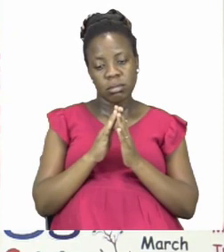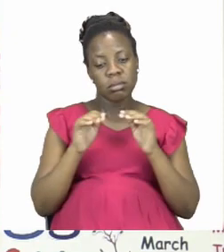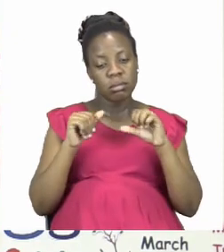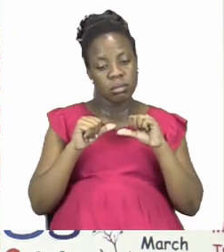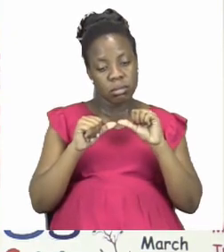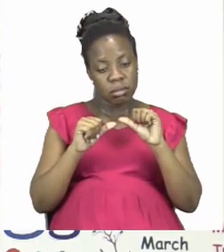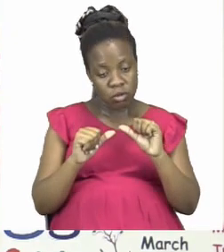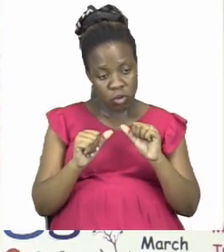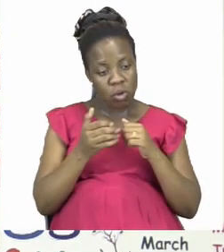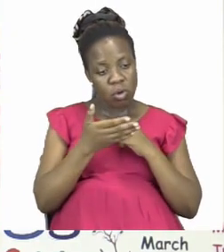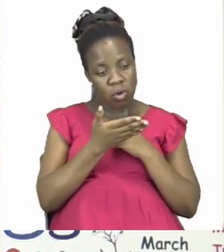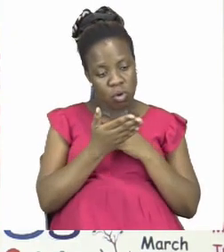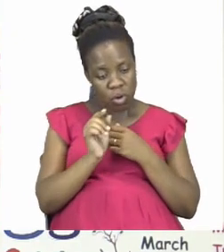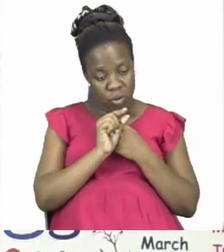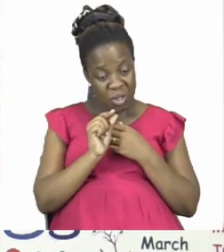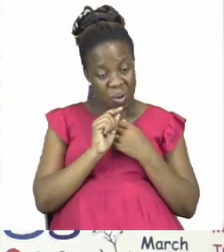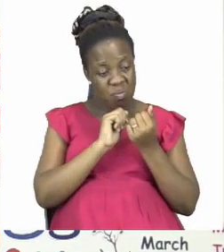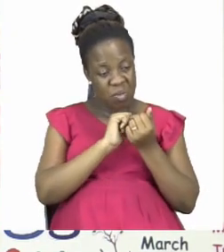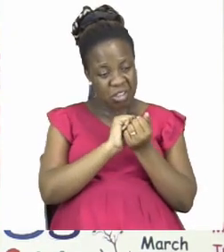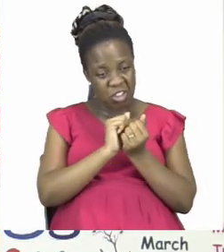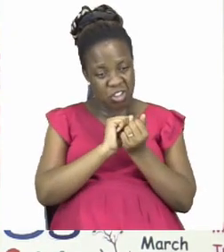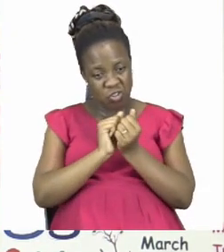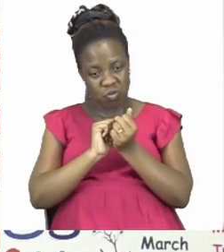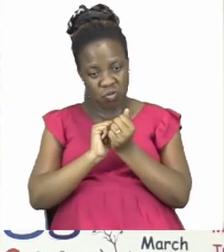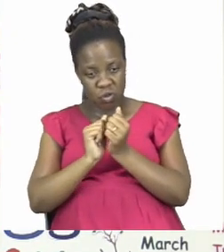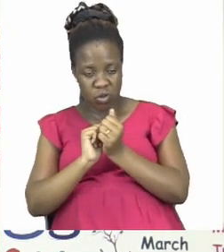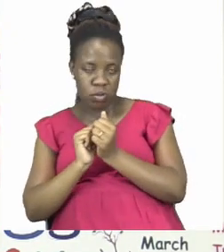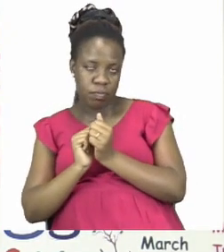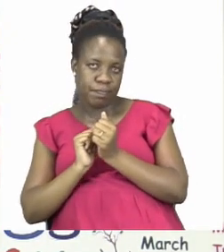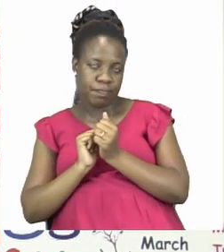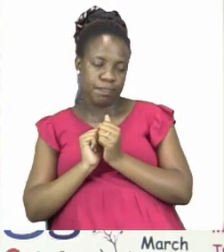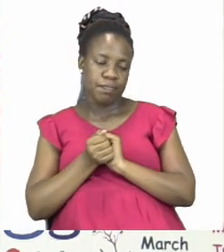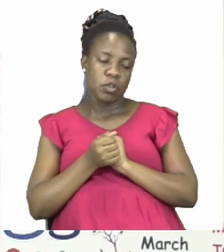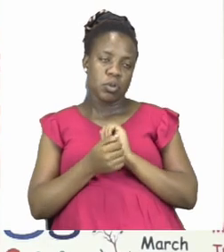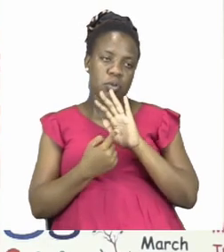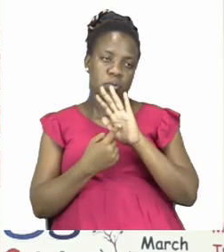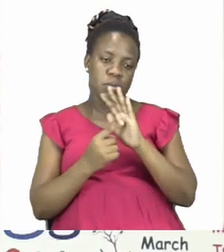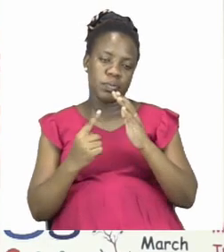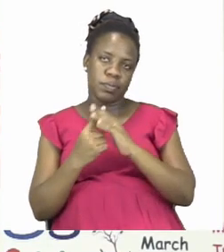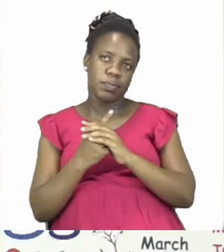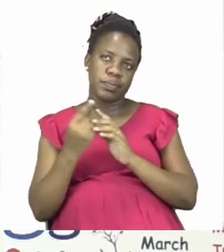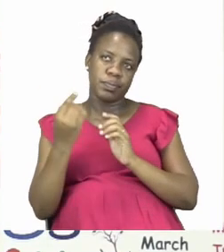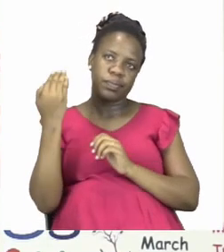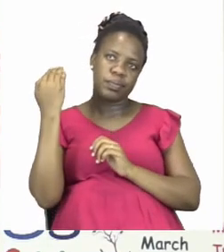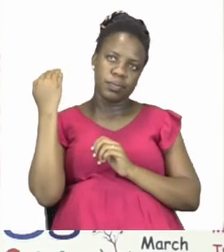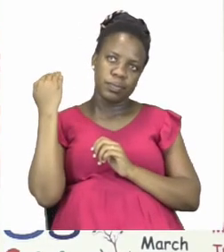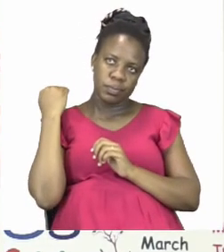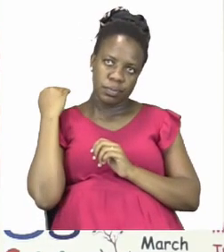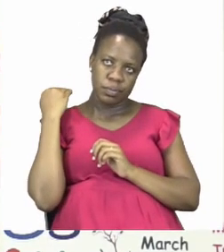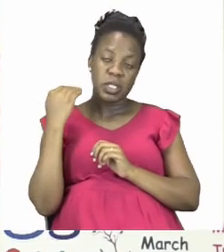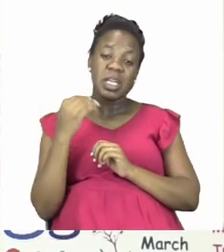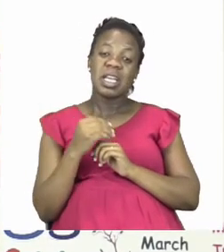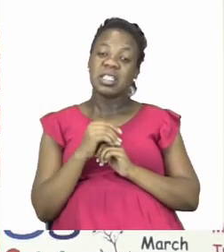want you to change all the words in the list to its past tense, and then all the verbs in the past